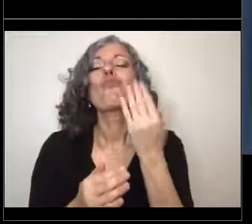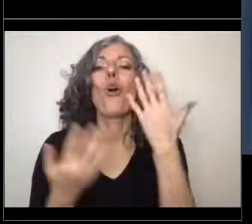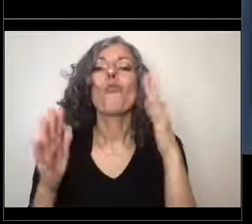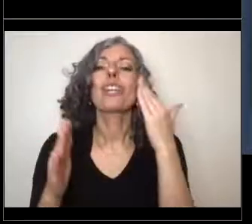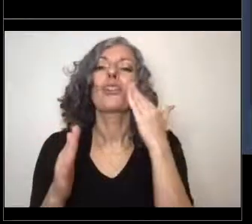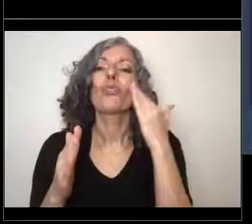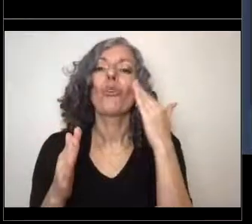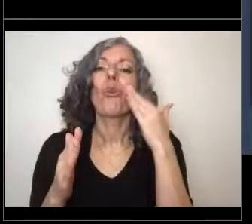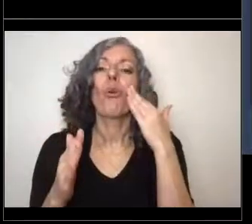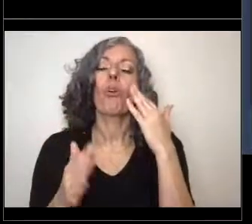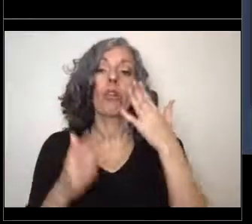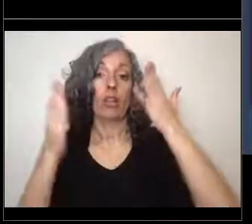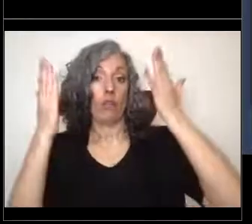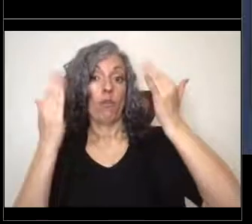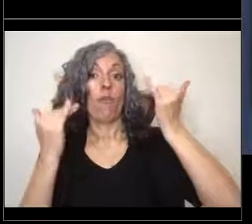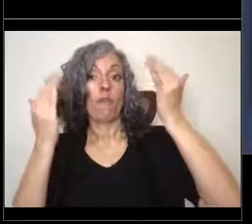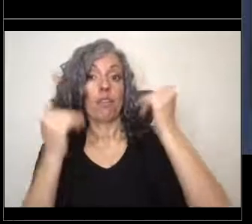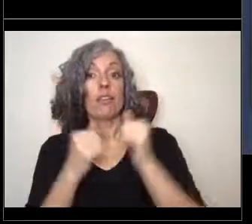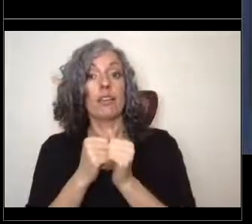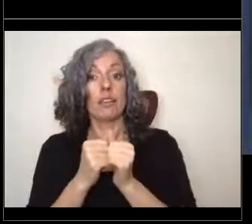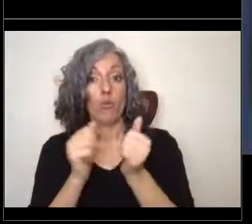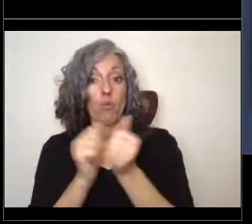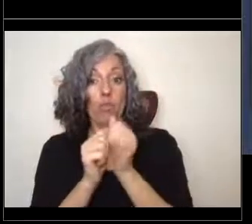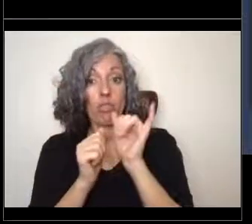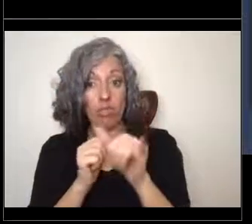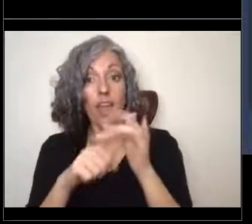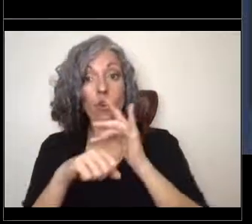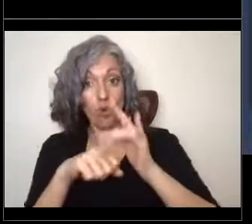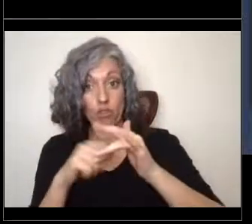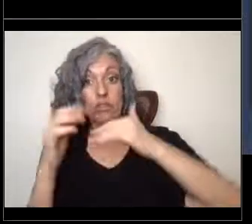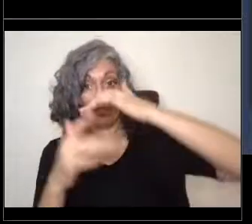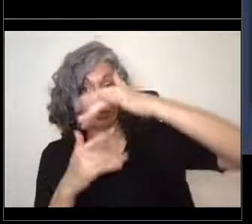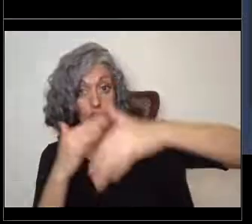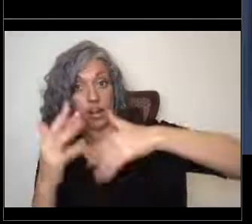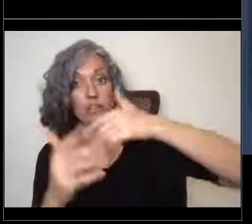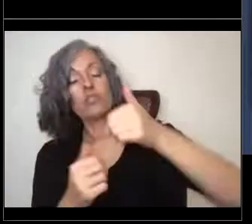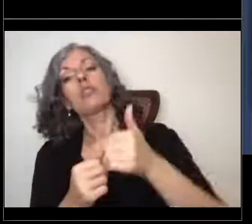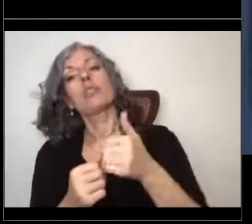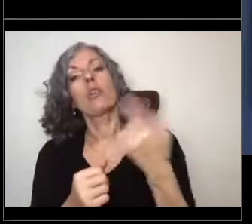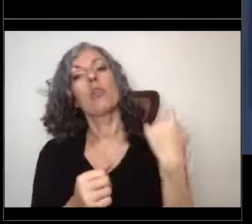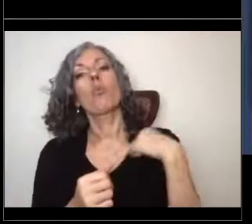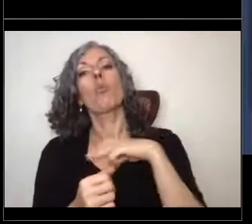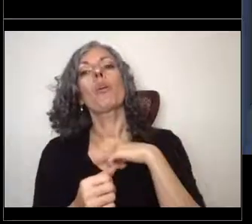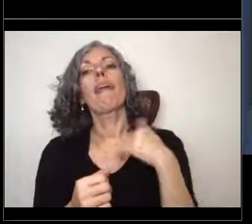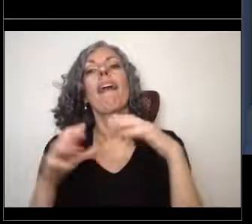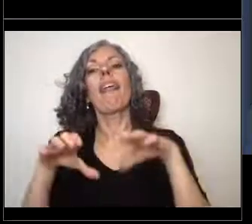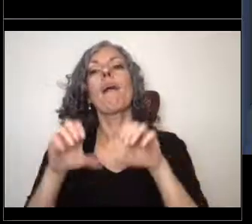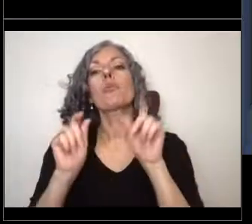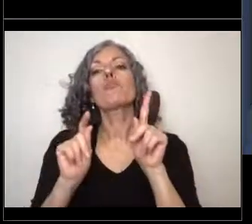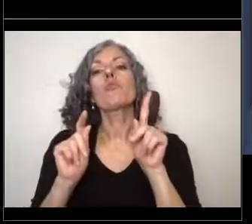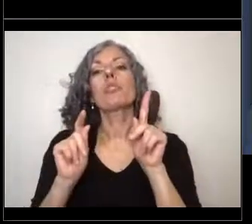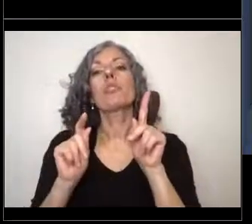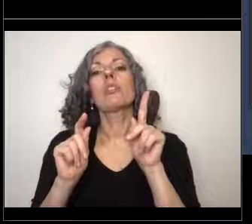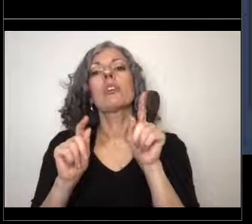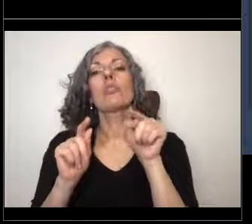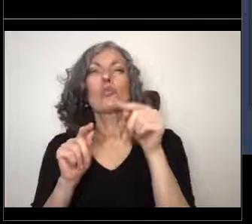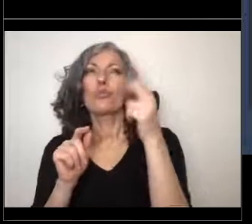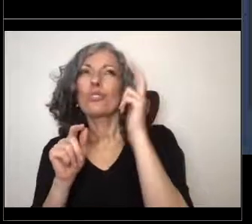hopefully with that early engagement that we had an opportunity to take the feedback that they